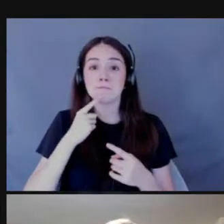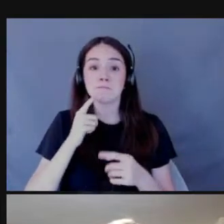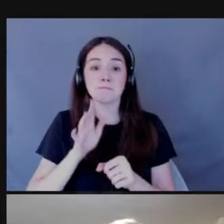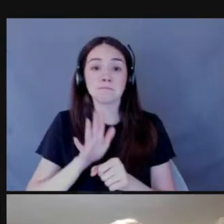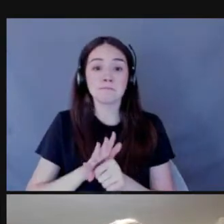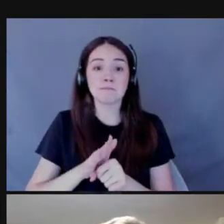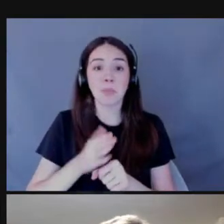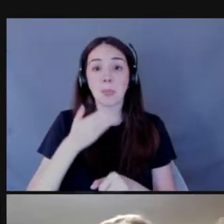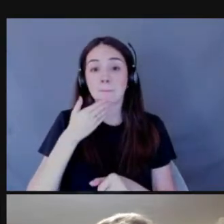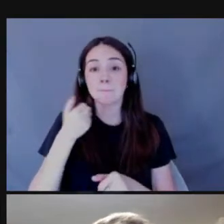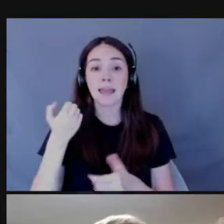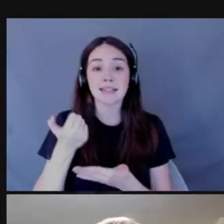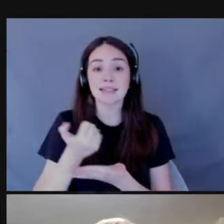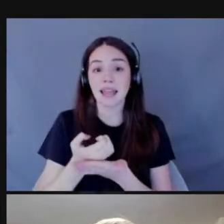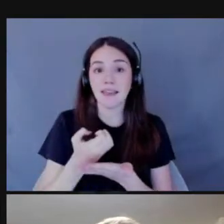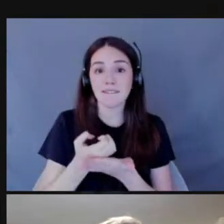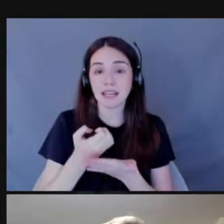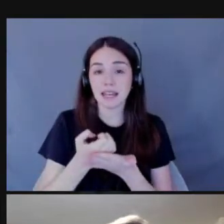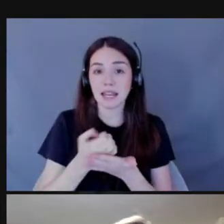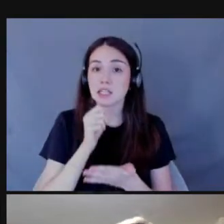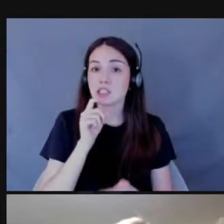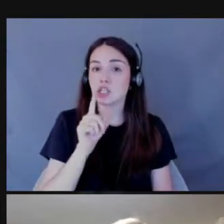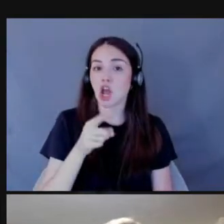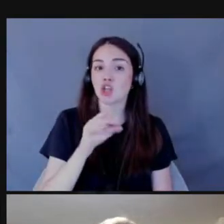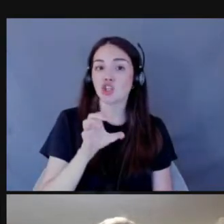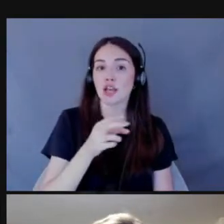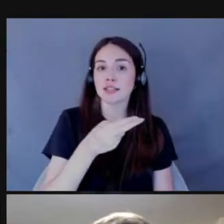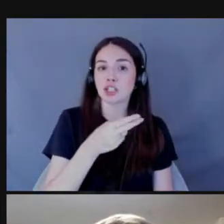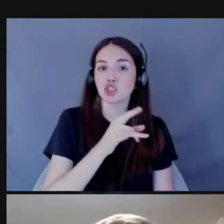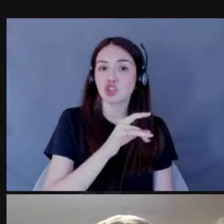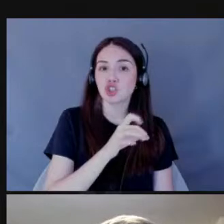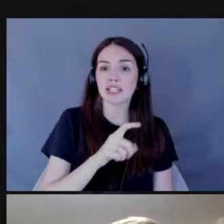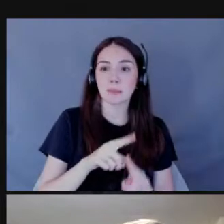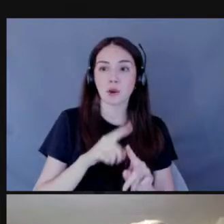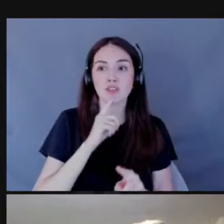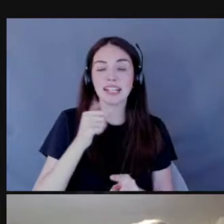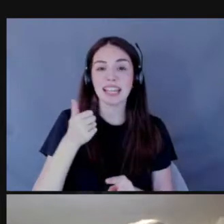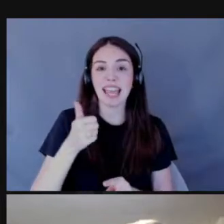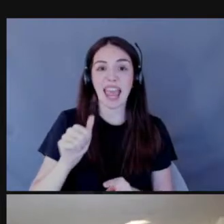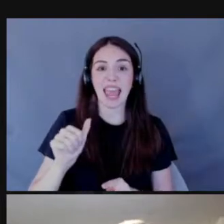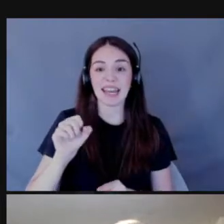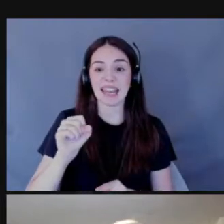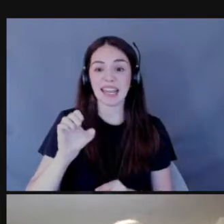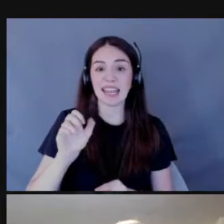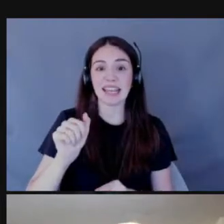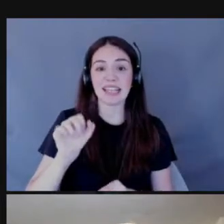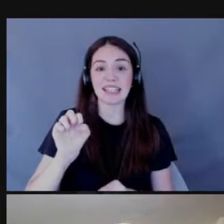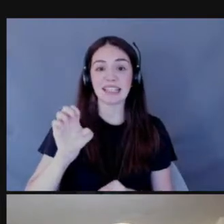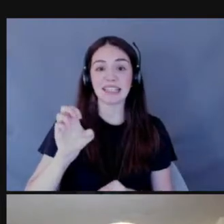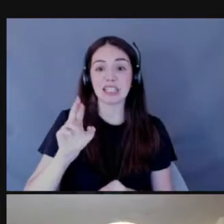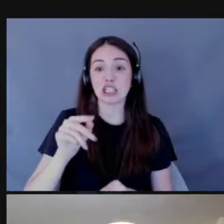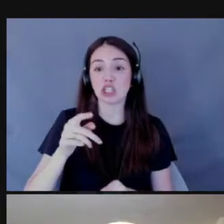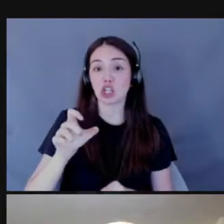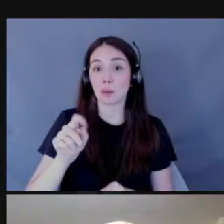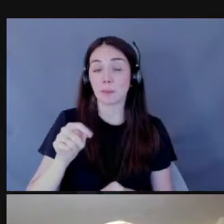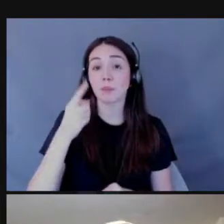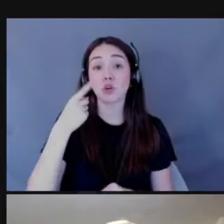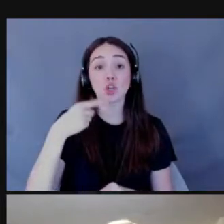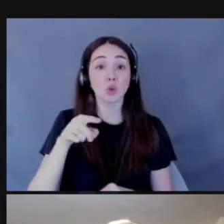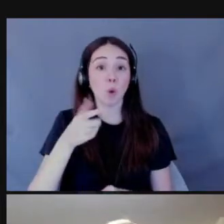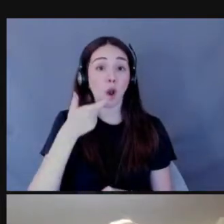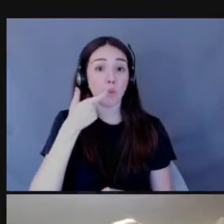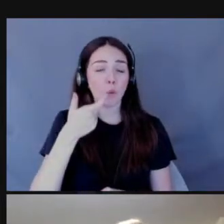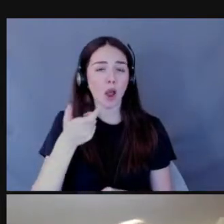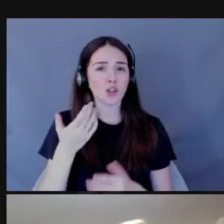evidence of not just Chessie the sea serpent, but maybe any sea serpent. And so for those of you out there watching, you might